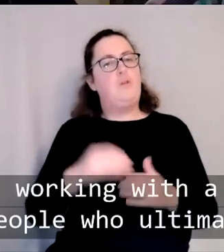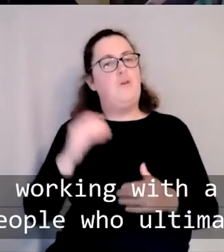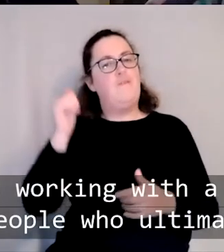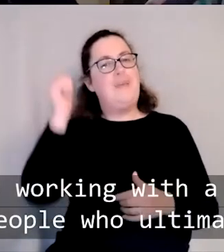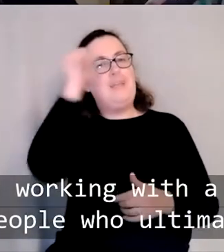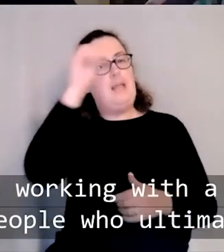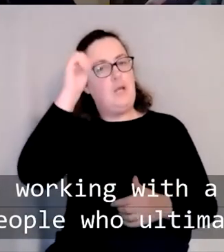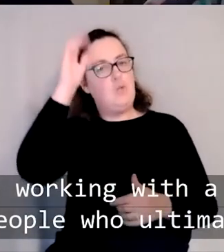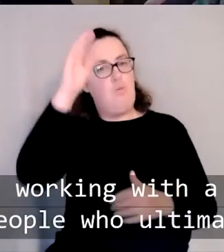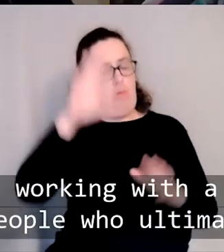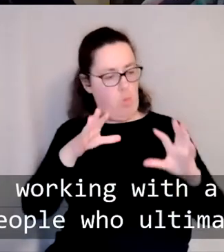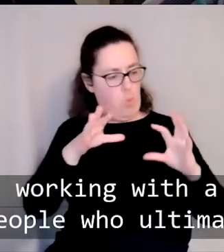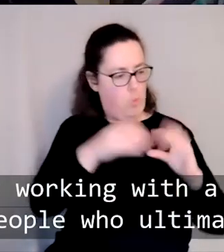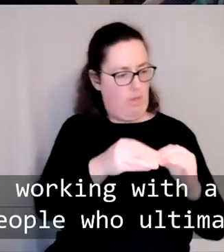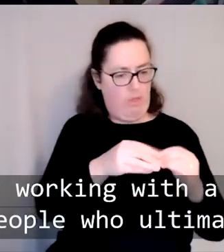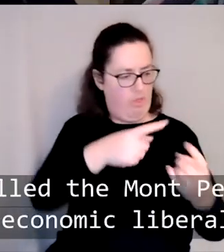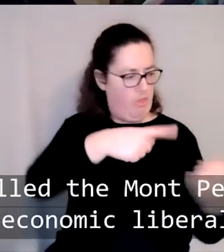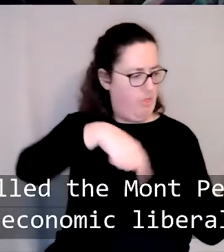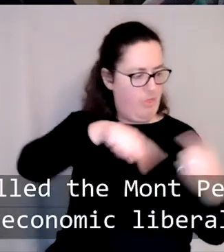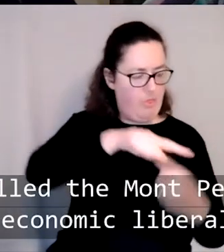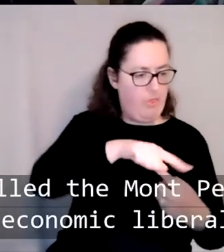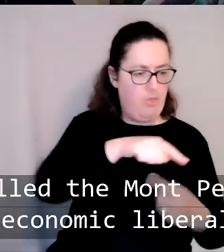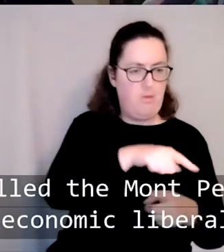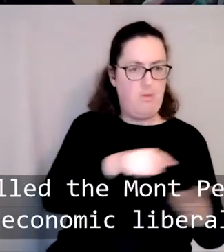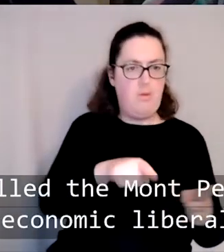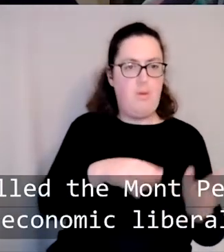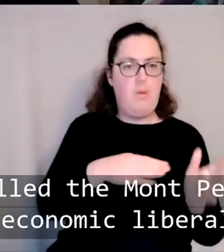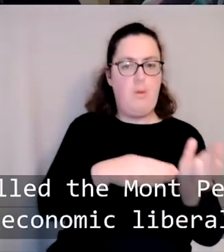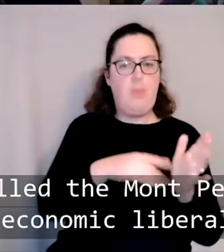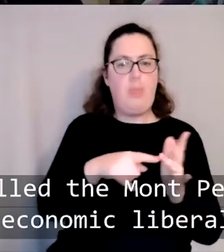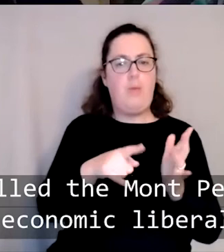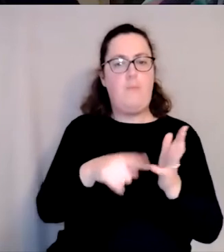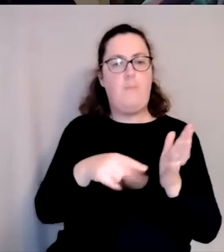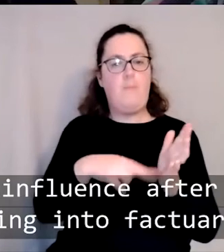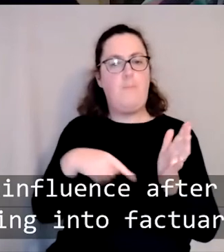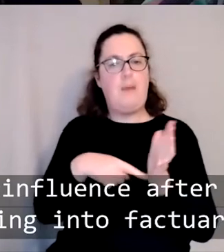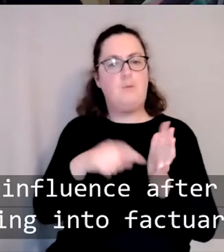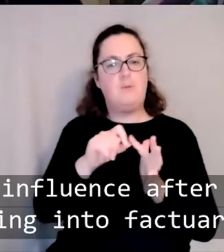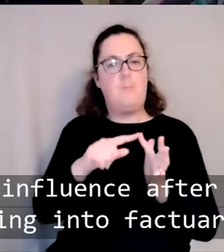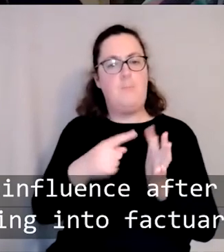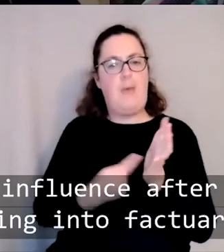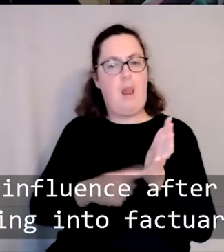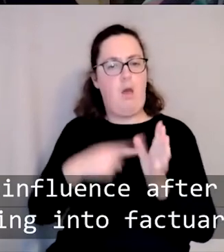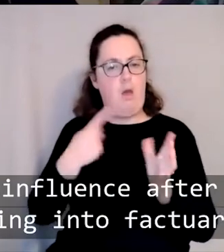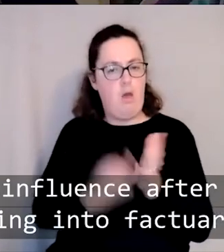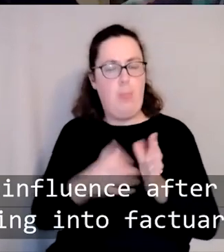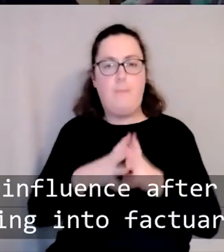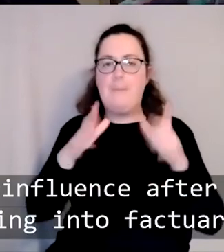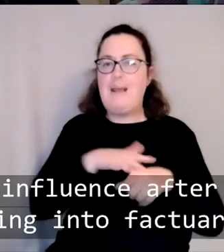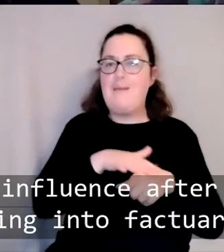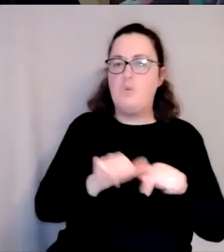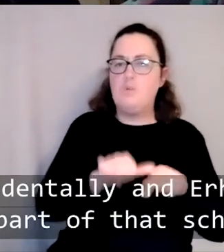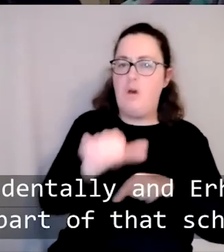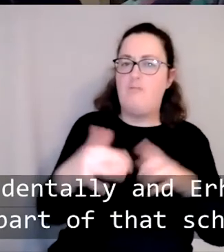of people who ultimately be called the Mount Pelerin economic liberals, the big influence after the war, leading